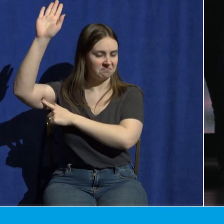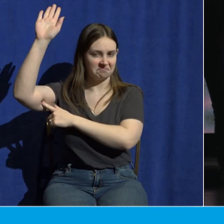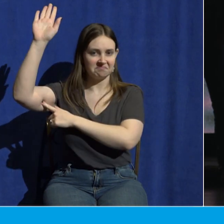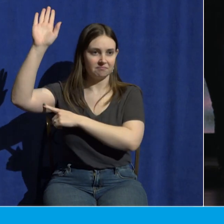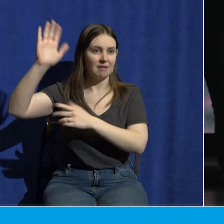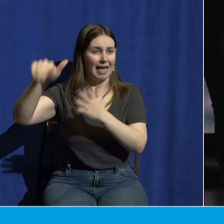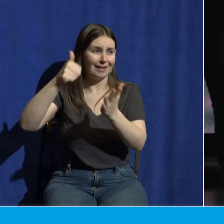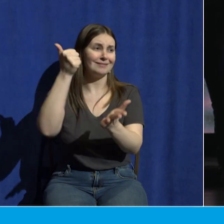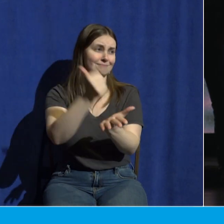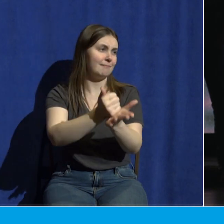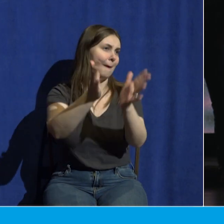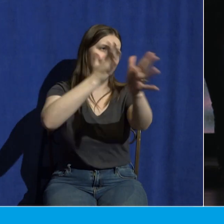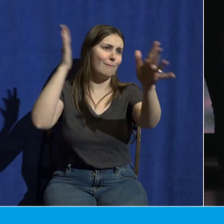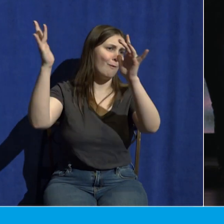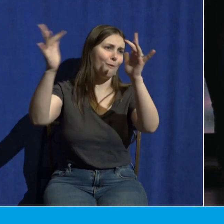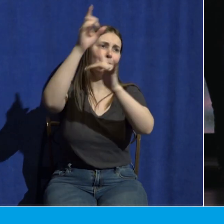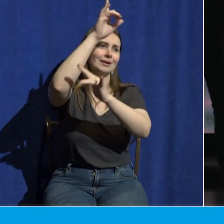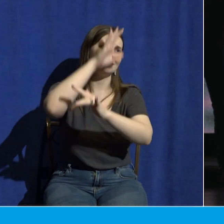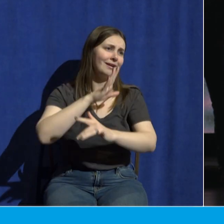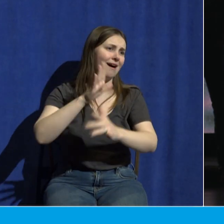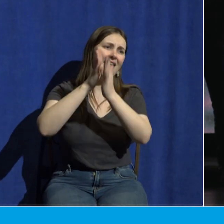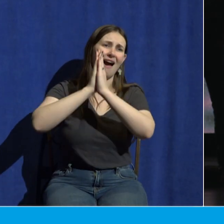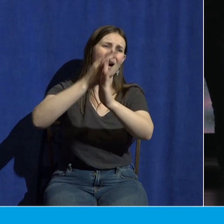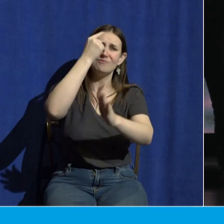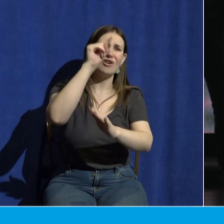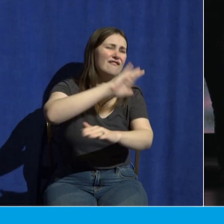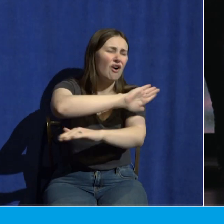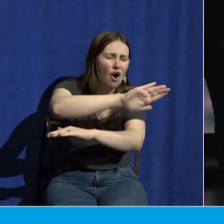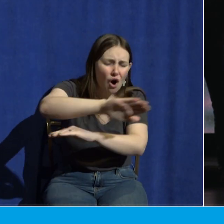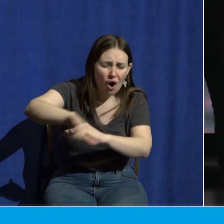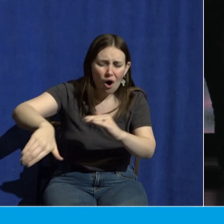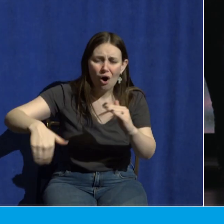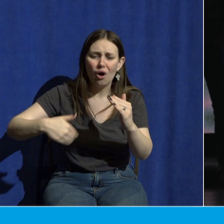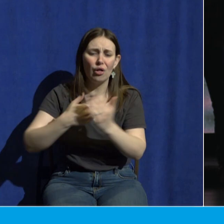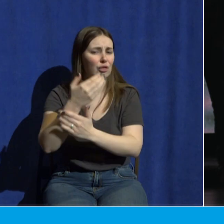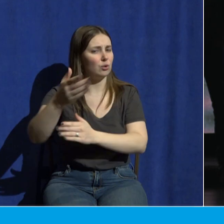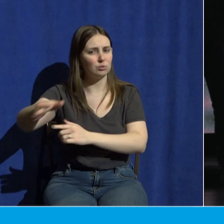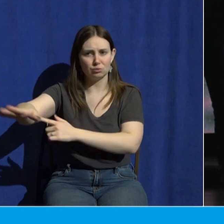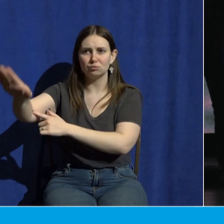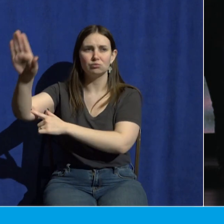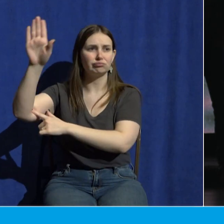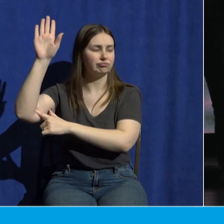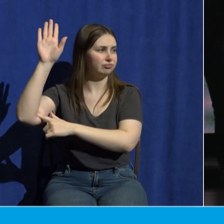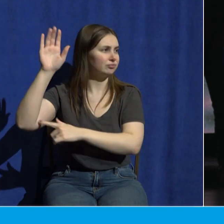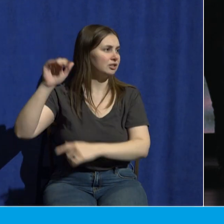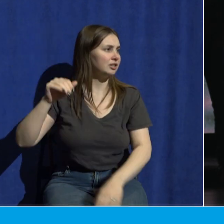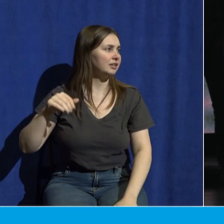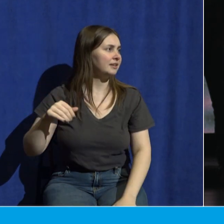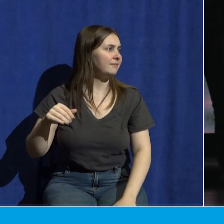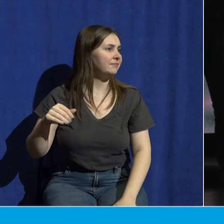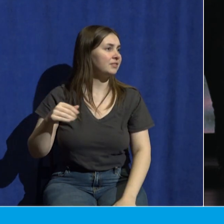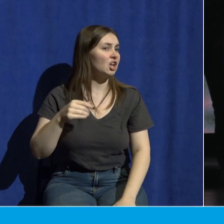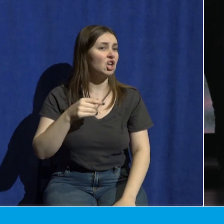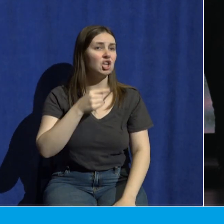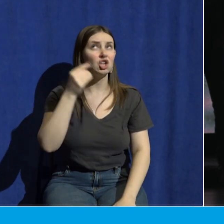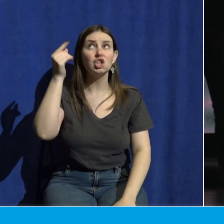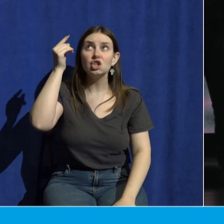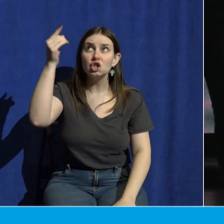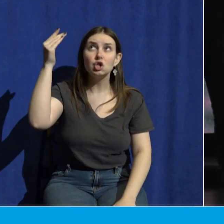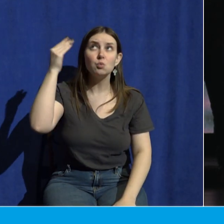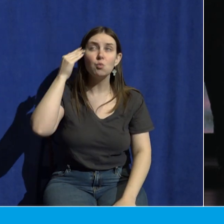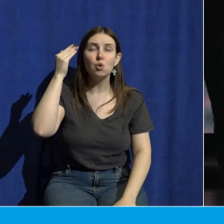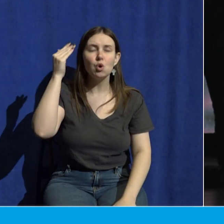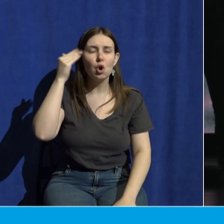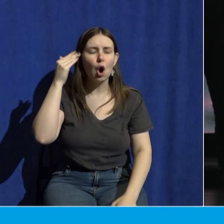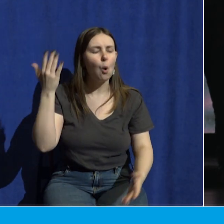Praise God. God, I pray over all those who are raising their hands. God, you know what